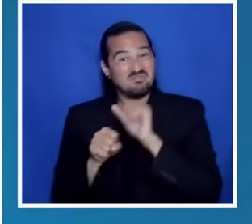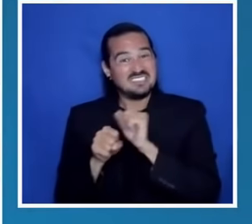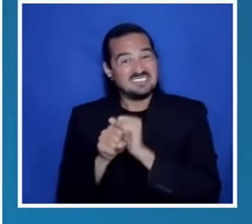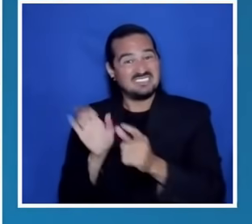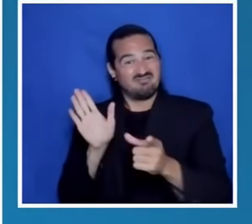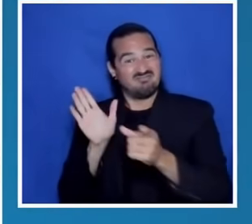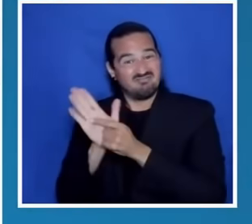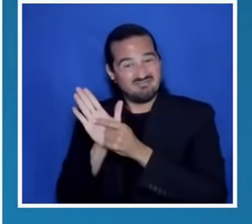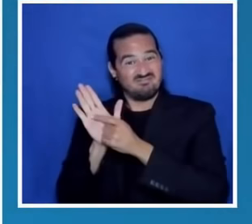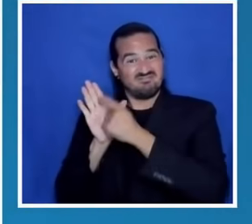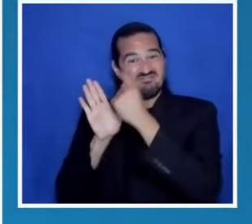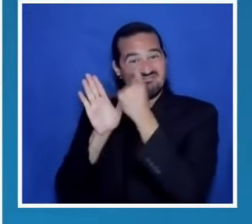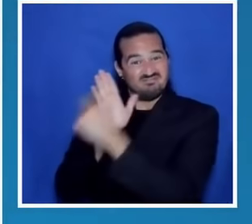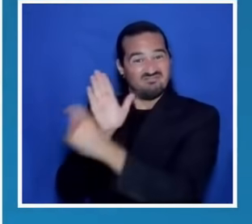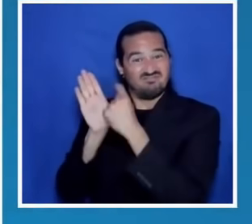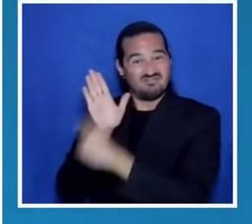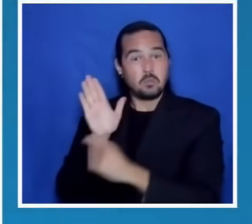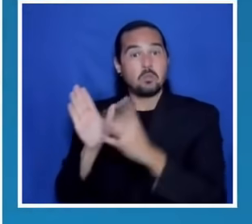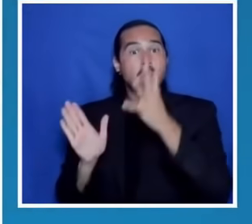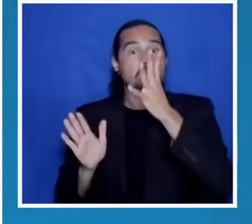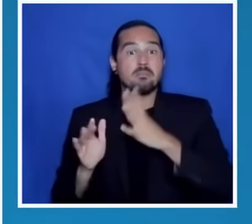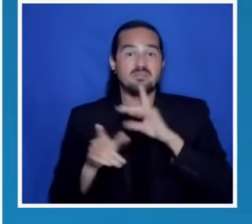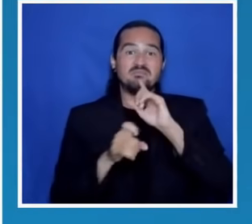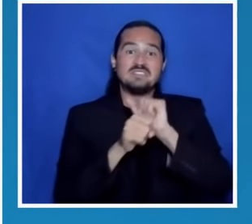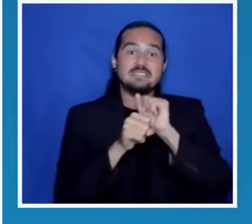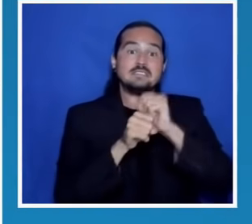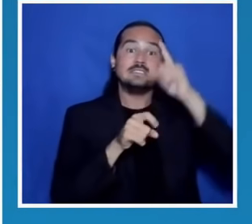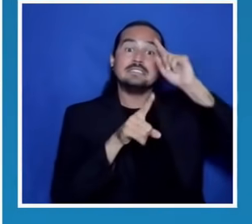my wife, Jennifer Siebel Newsom, that.